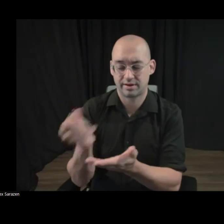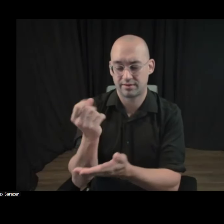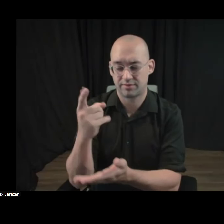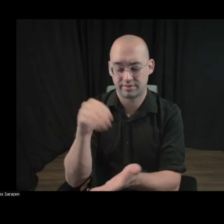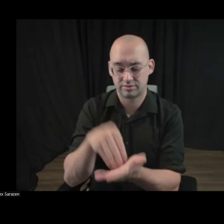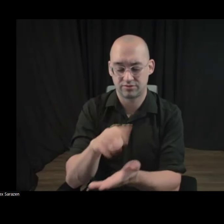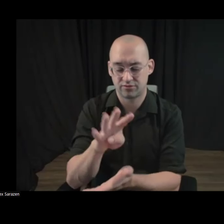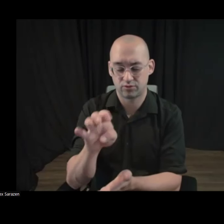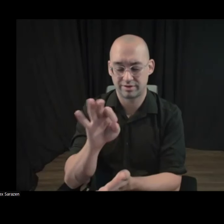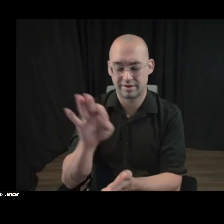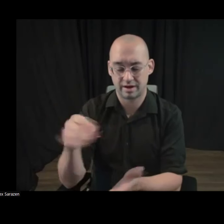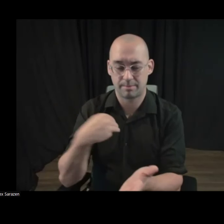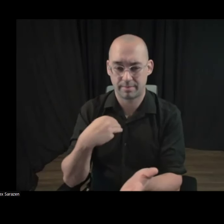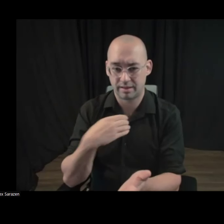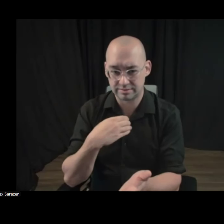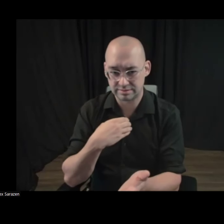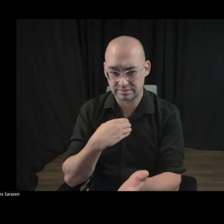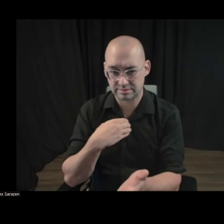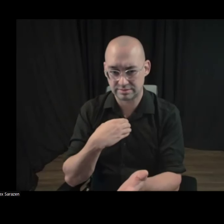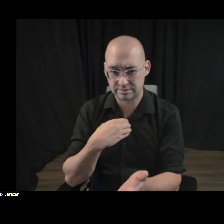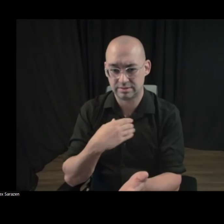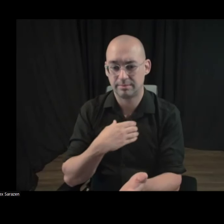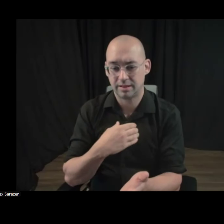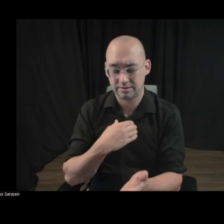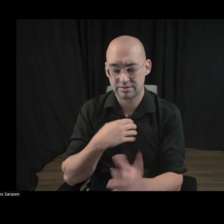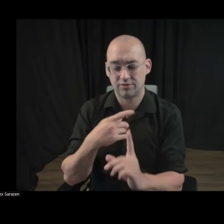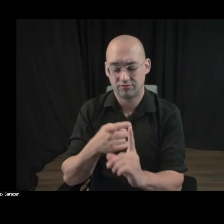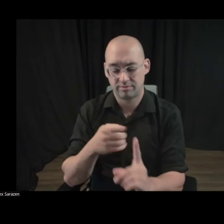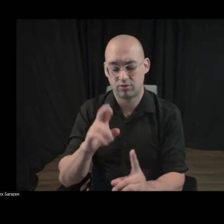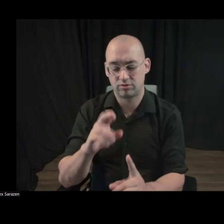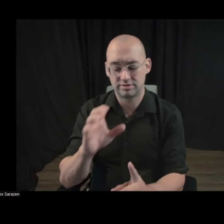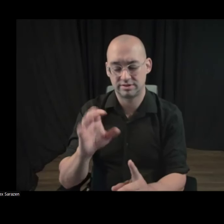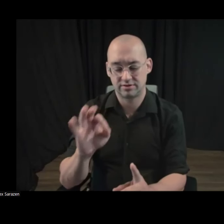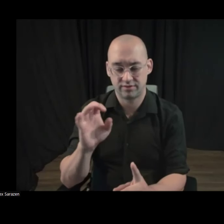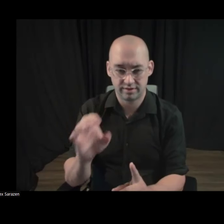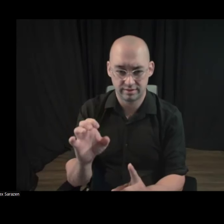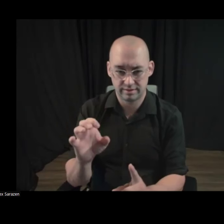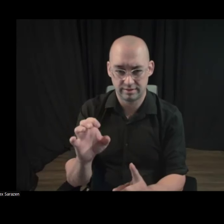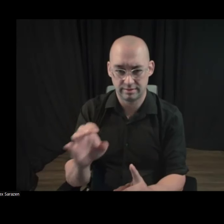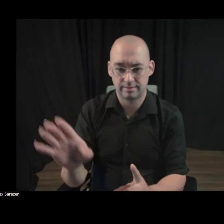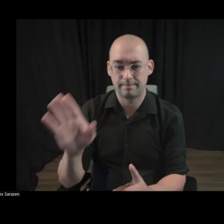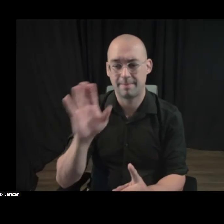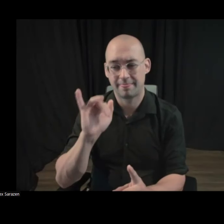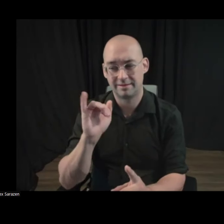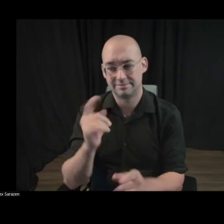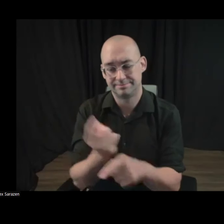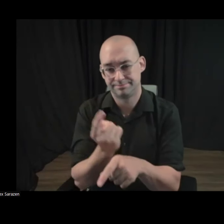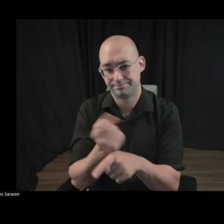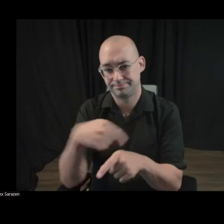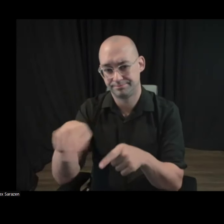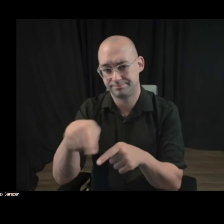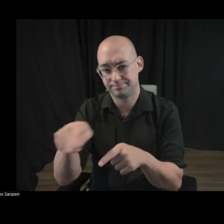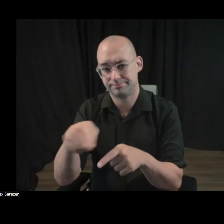11,499 complaints that generated out of RCFEs. It is consistent between